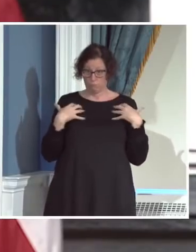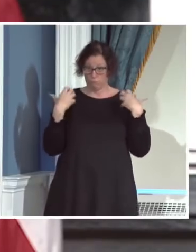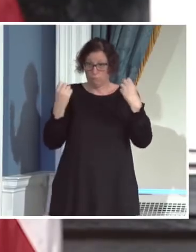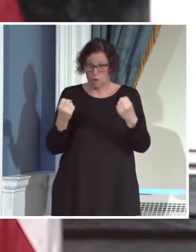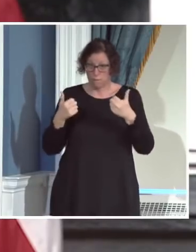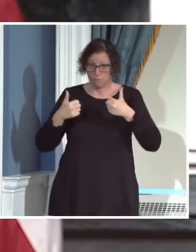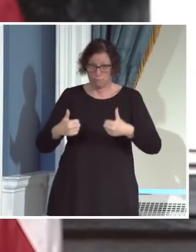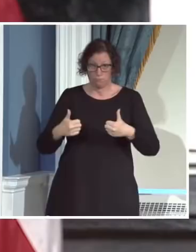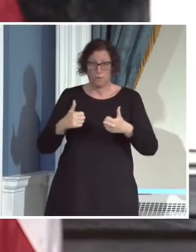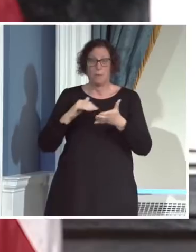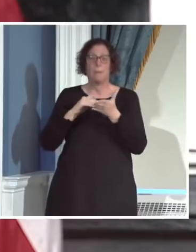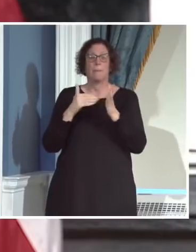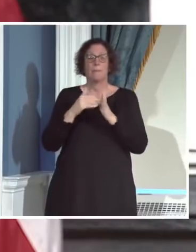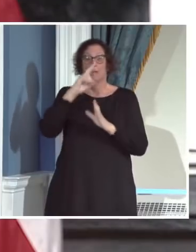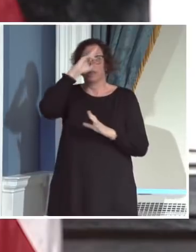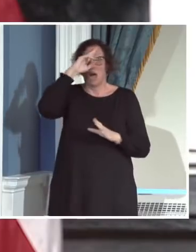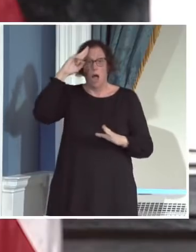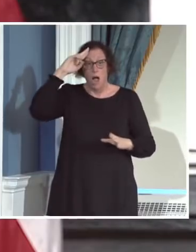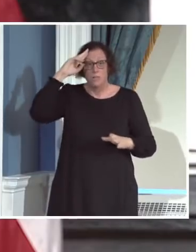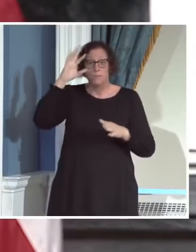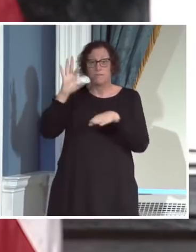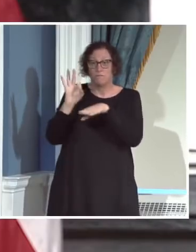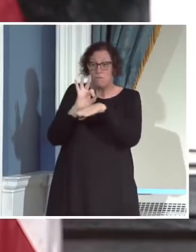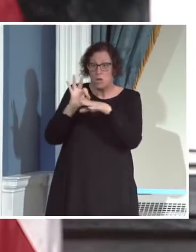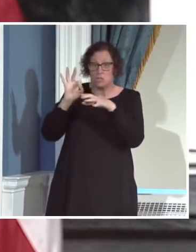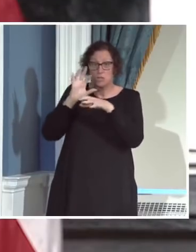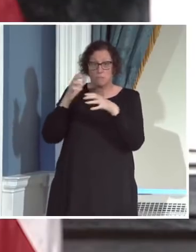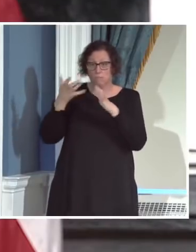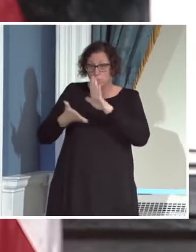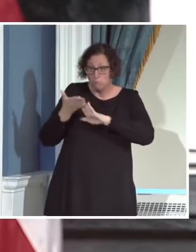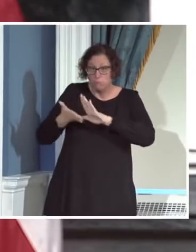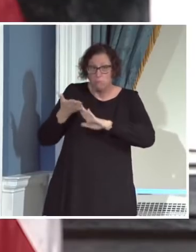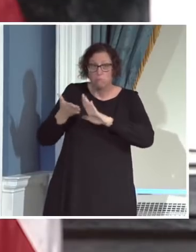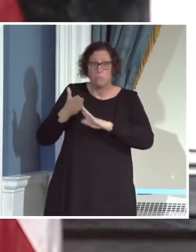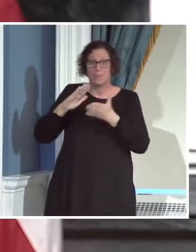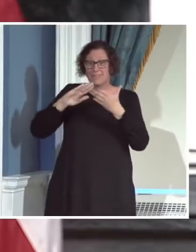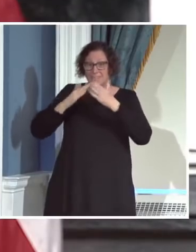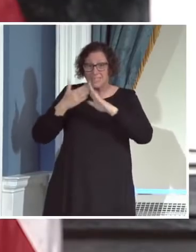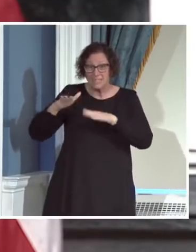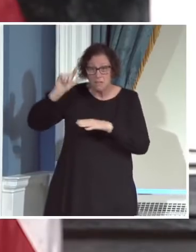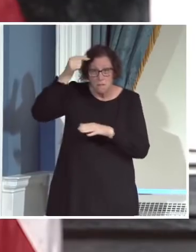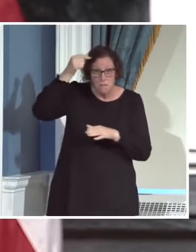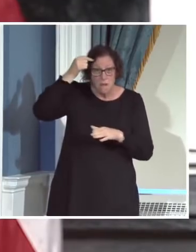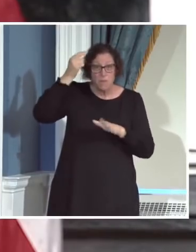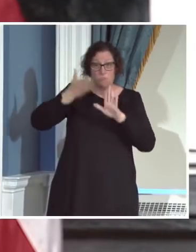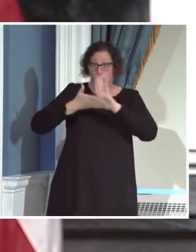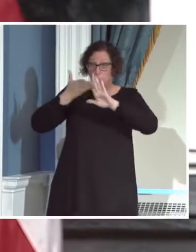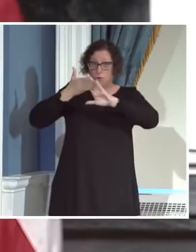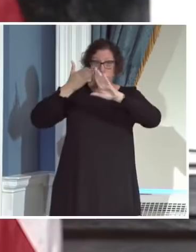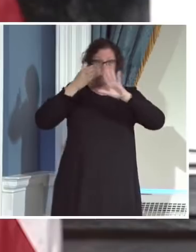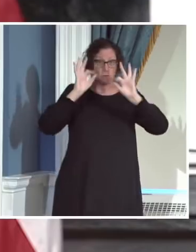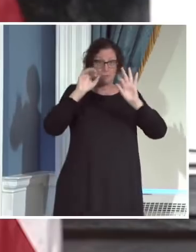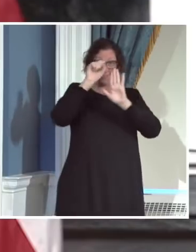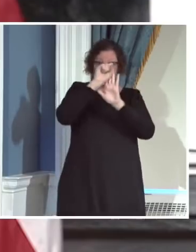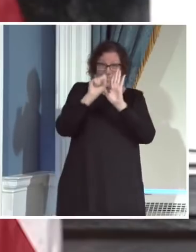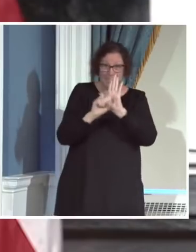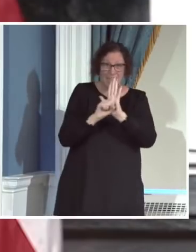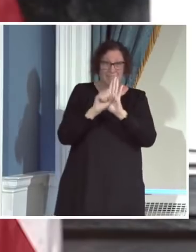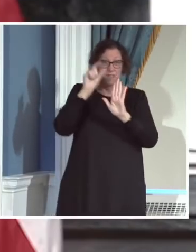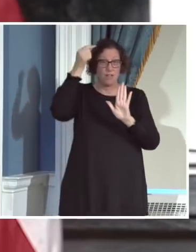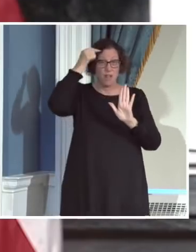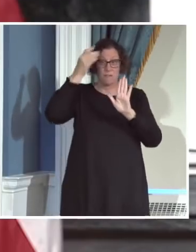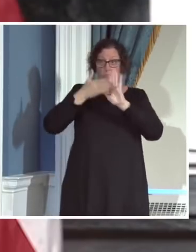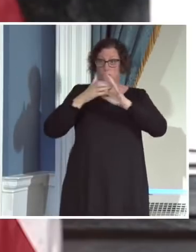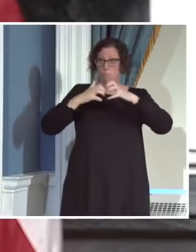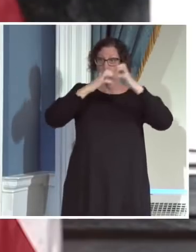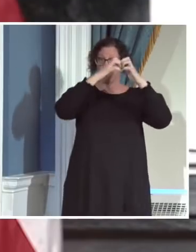city governments are functioning, our state governments are functioning. If we don't have all those things, we're not going to have a recovery. And I do believe that our colleagues in Washington understand that.